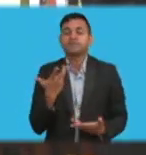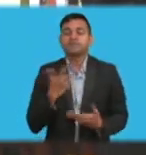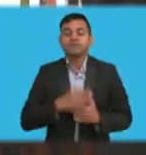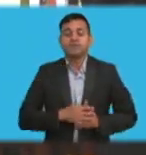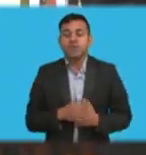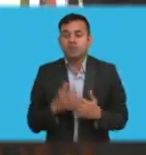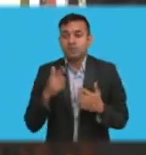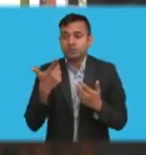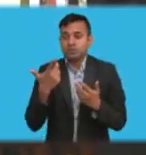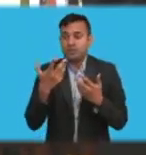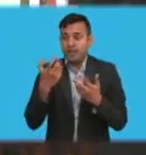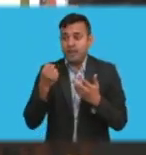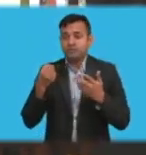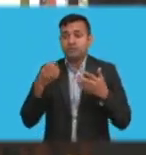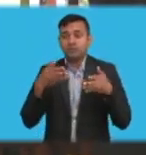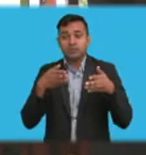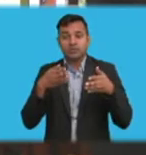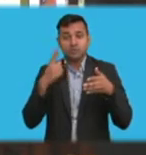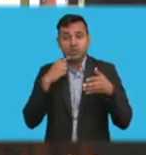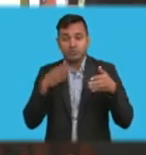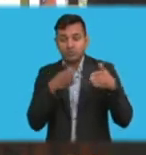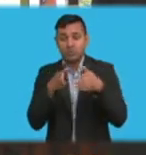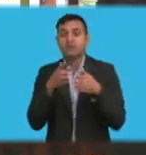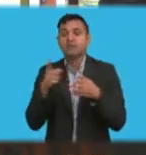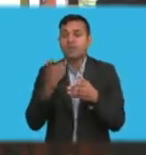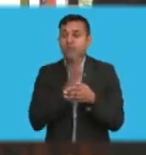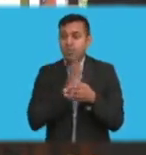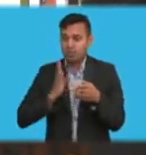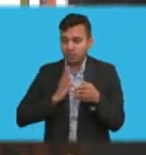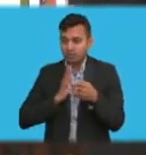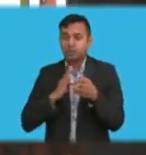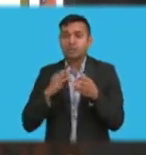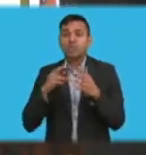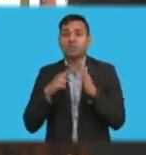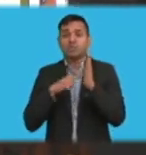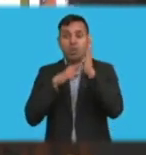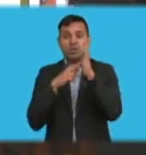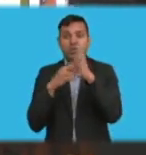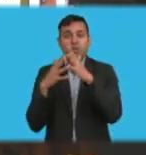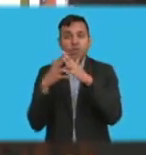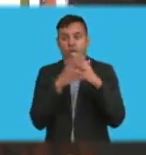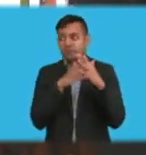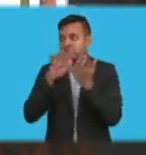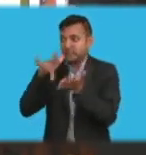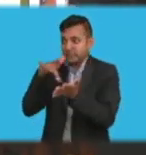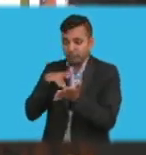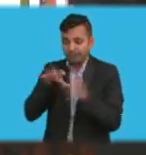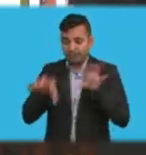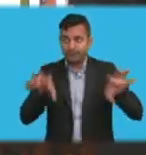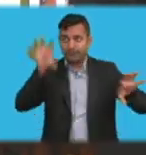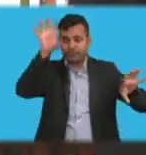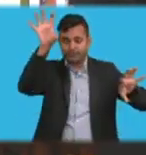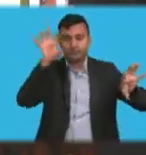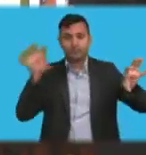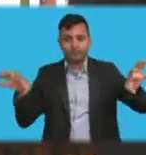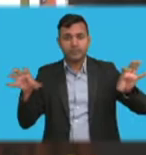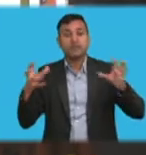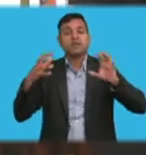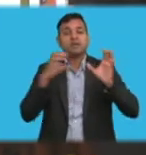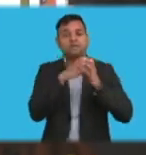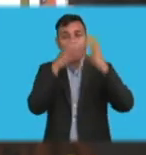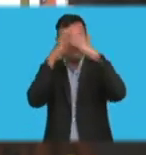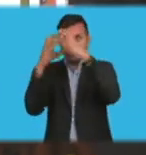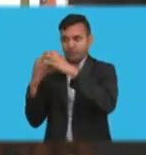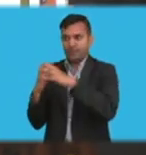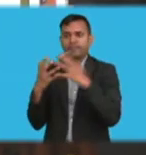drainage boards in 3 divisions, the Northern Division, the Central Division and the Western Division. And now we are working very closely with the drainage boards